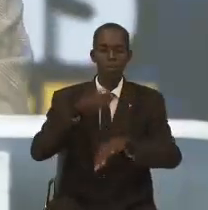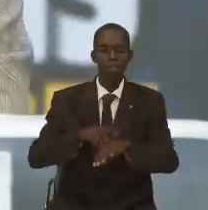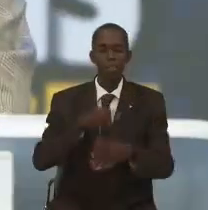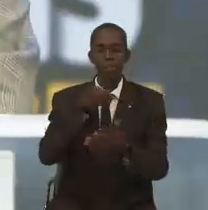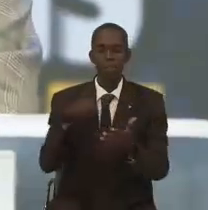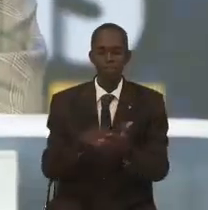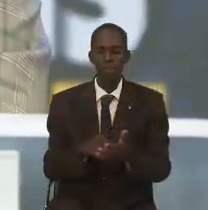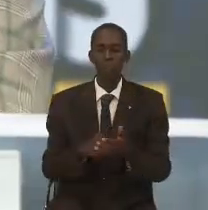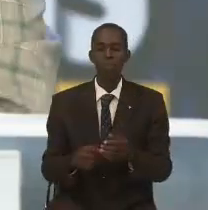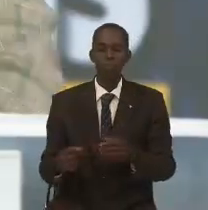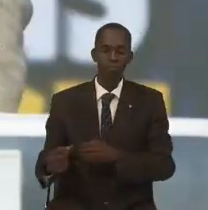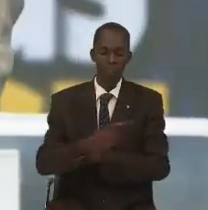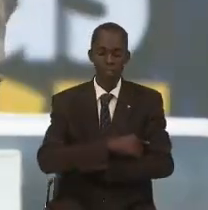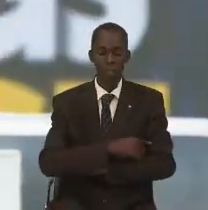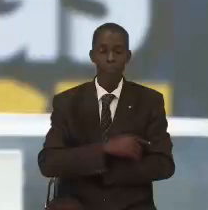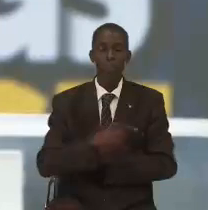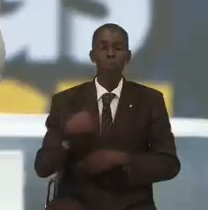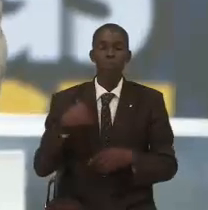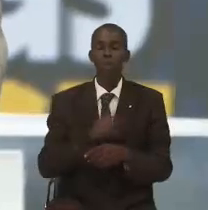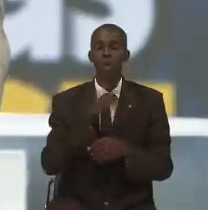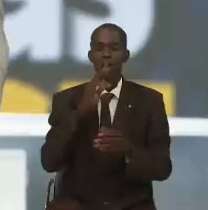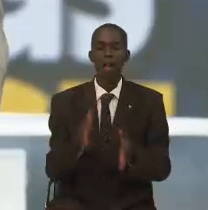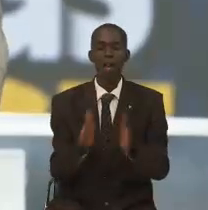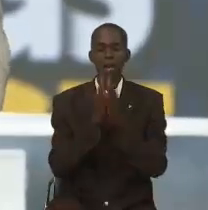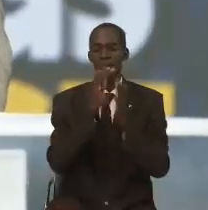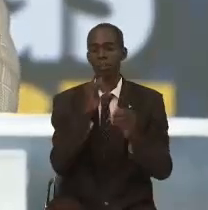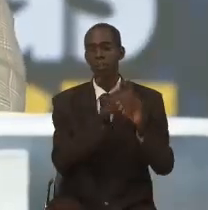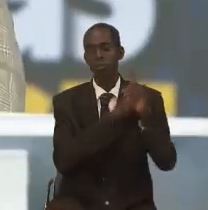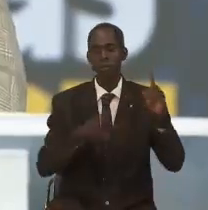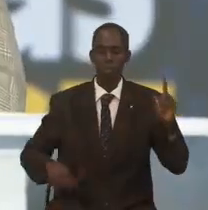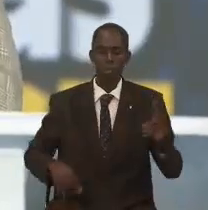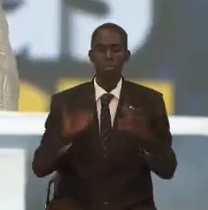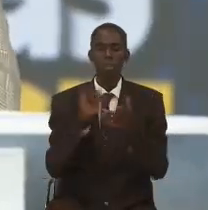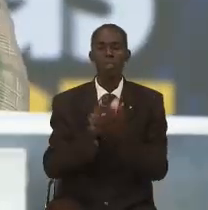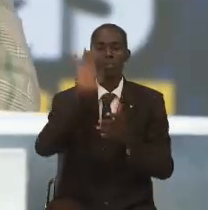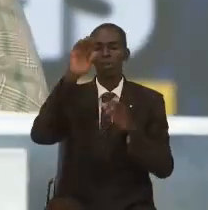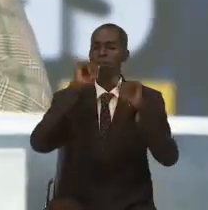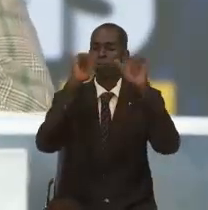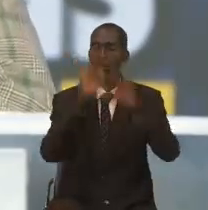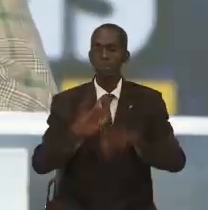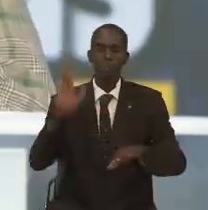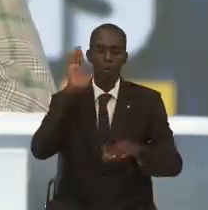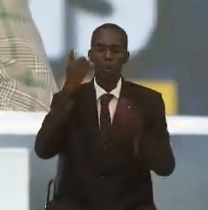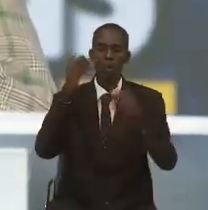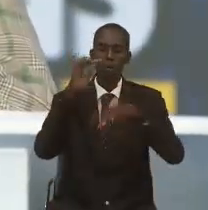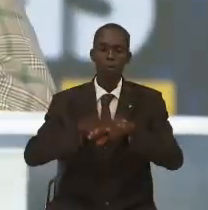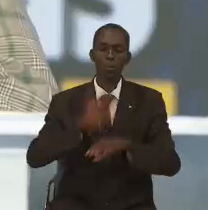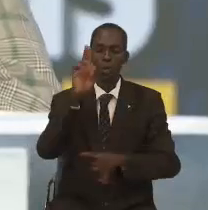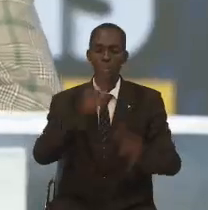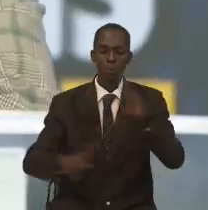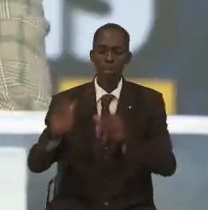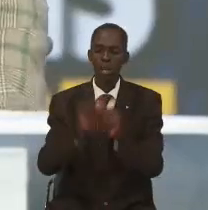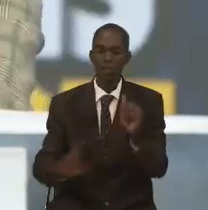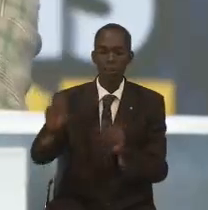we're asking, Lord, your blessing will come upon your people, everyone without exception